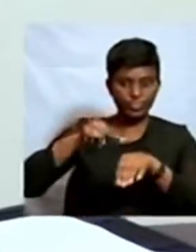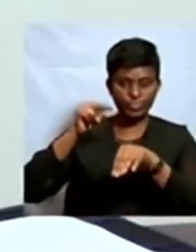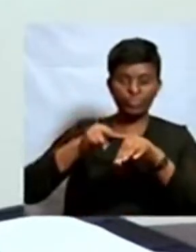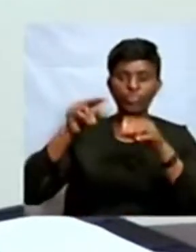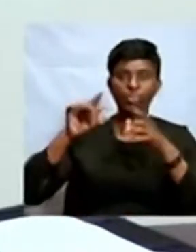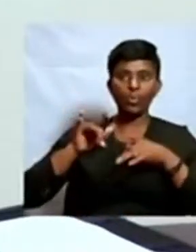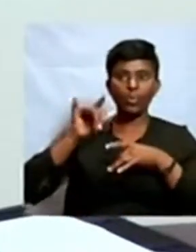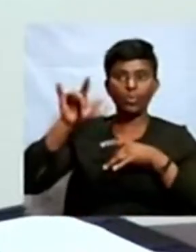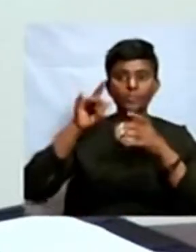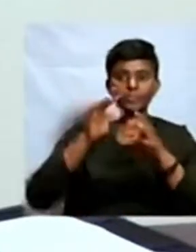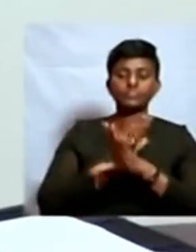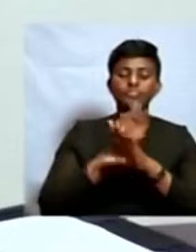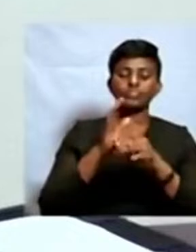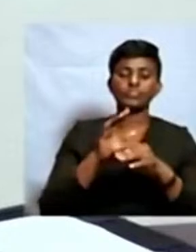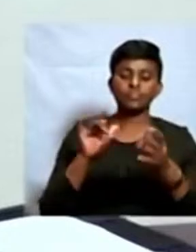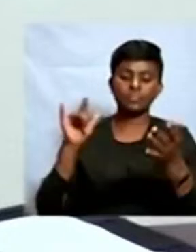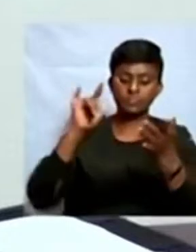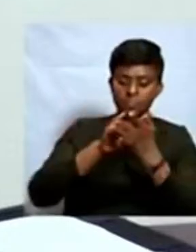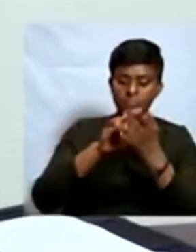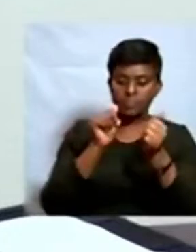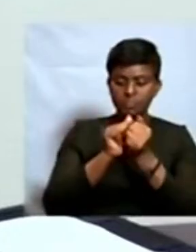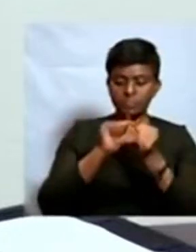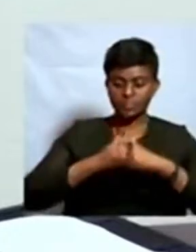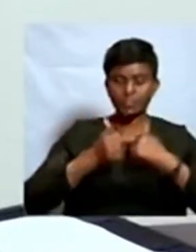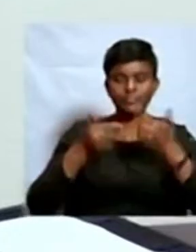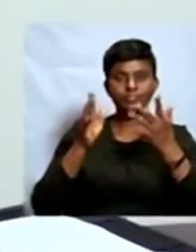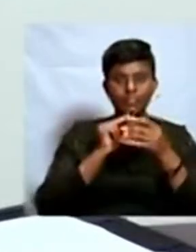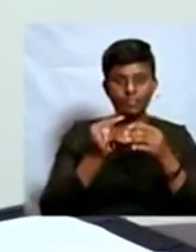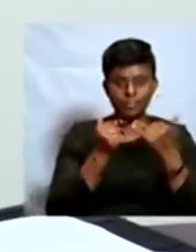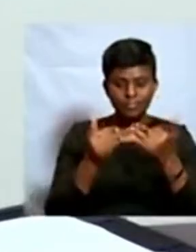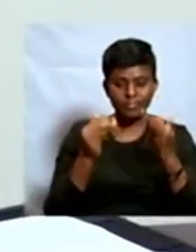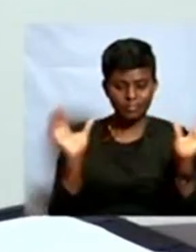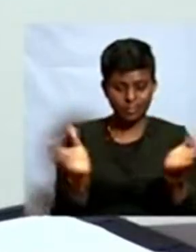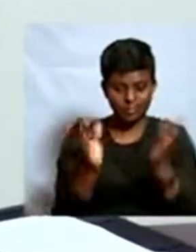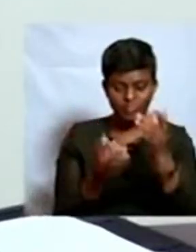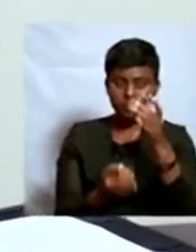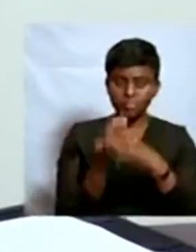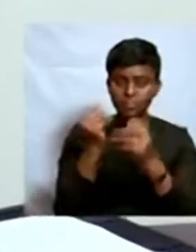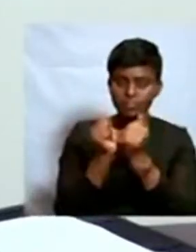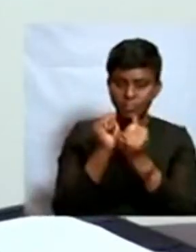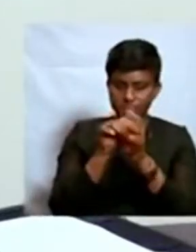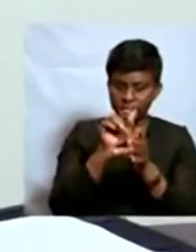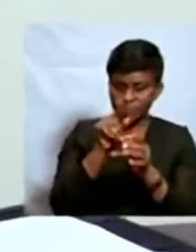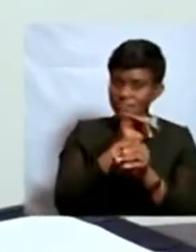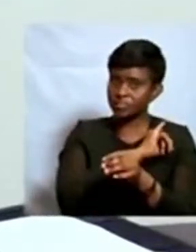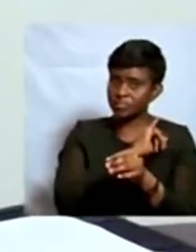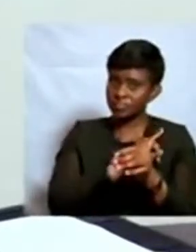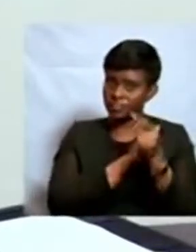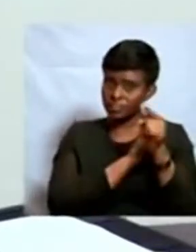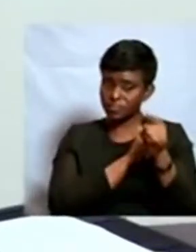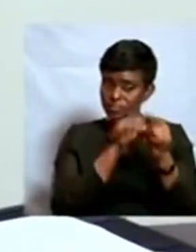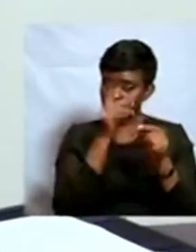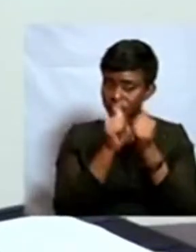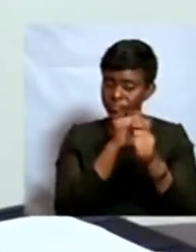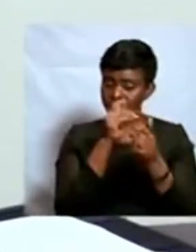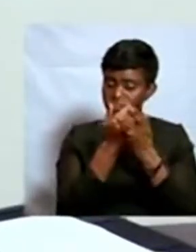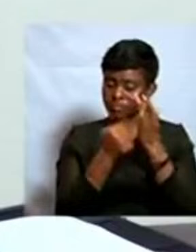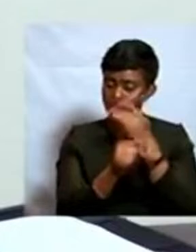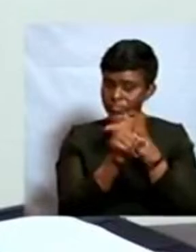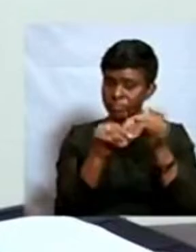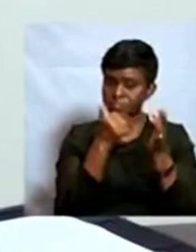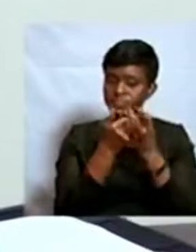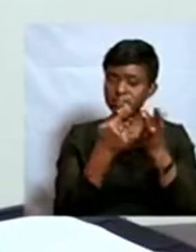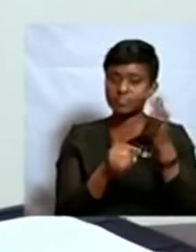Zambia Airways, and it also will allow us to foster growth within the aviation industry, because these